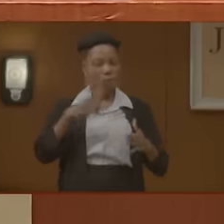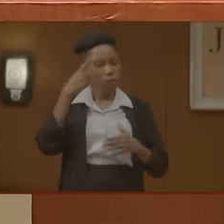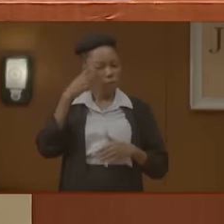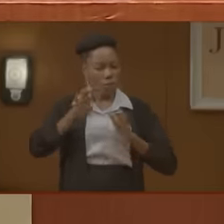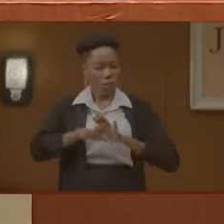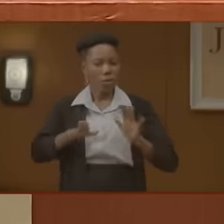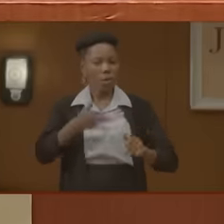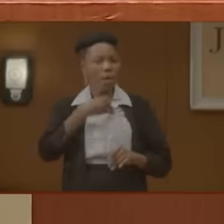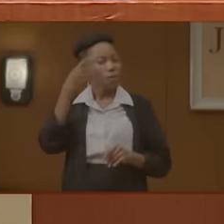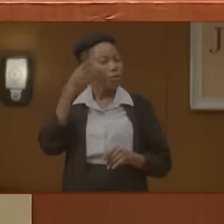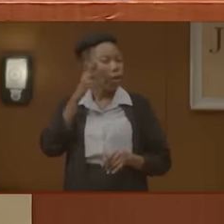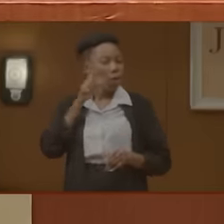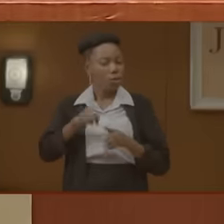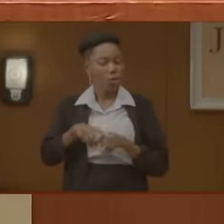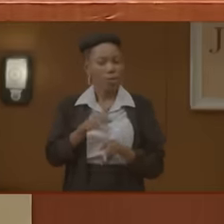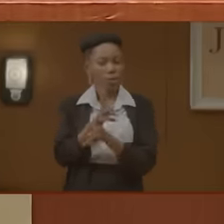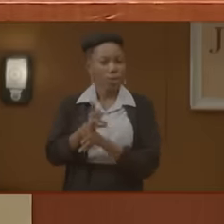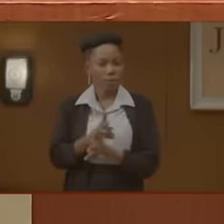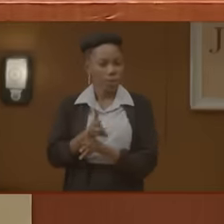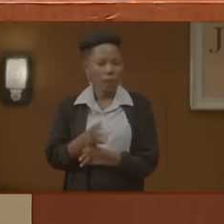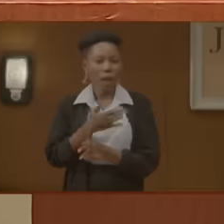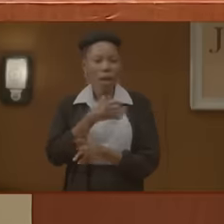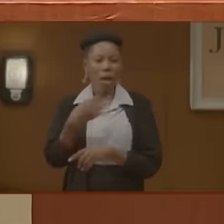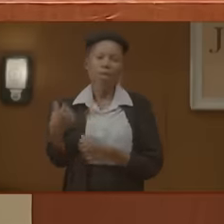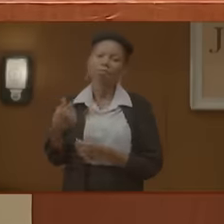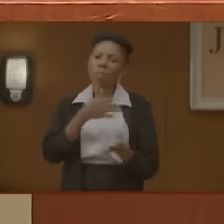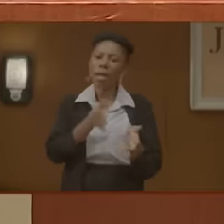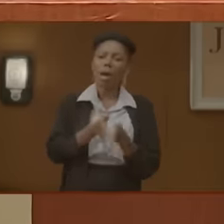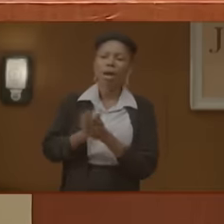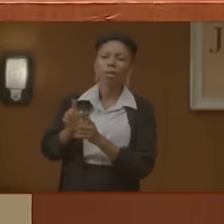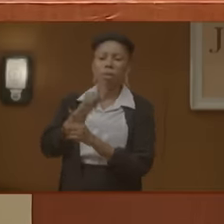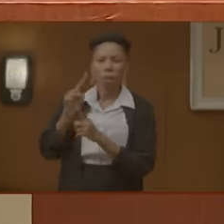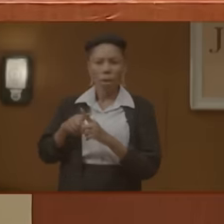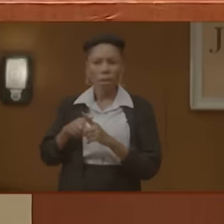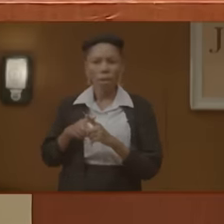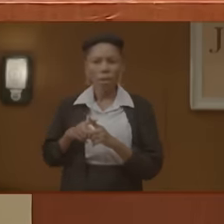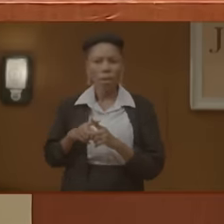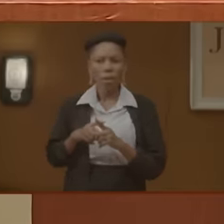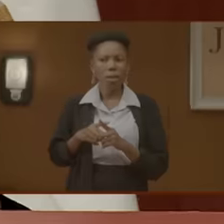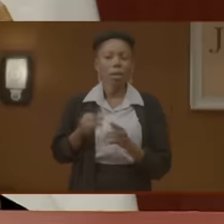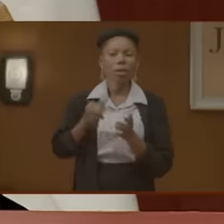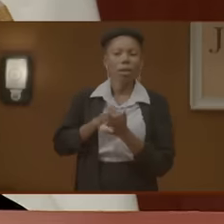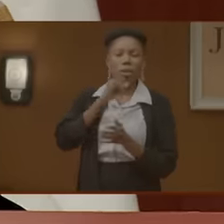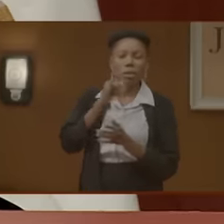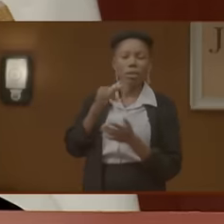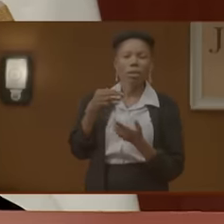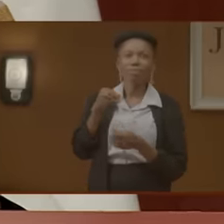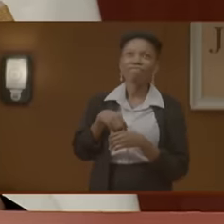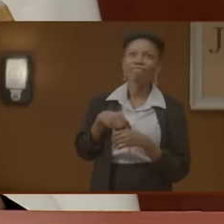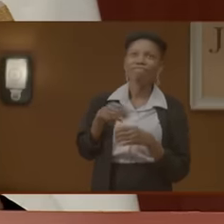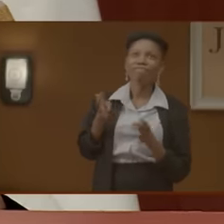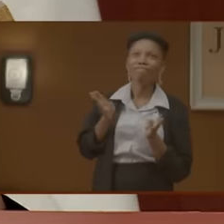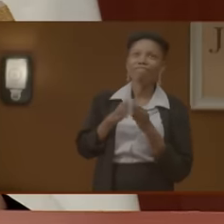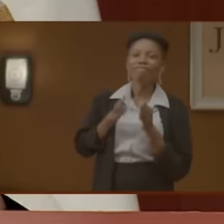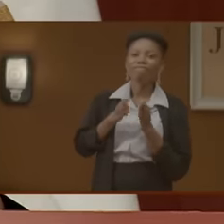So the meeting ended that day. Since then, when was that meeting? That same. When was November, the meeting?